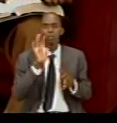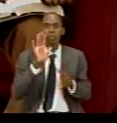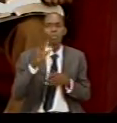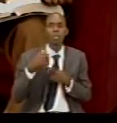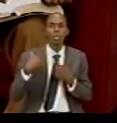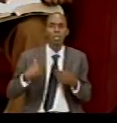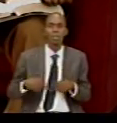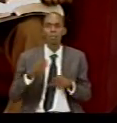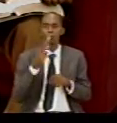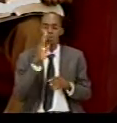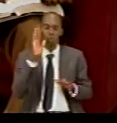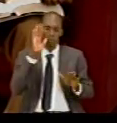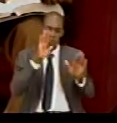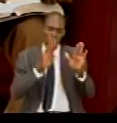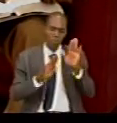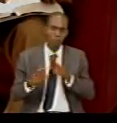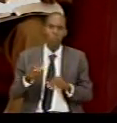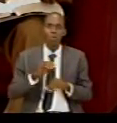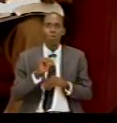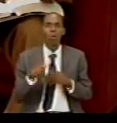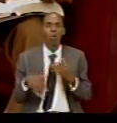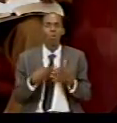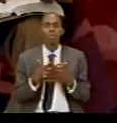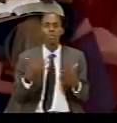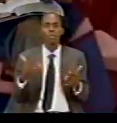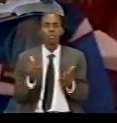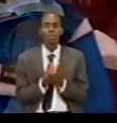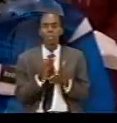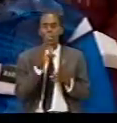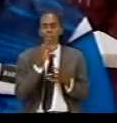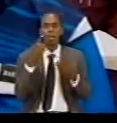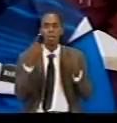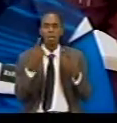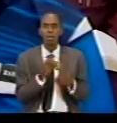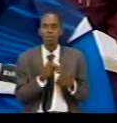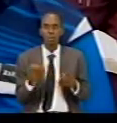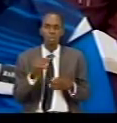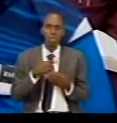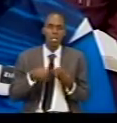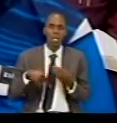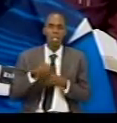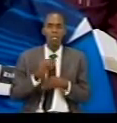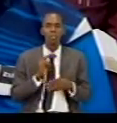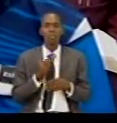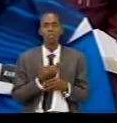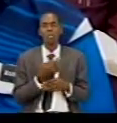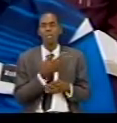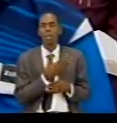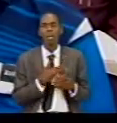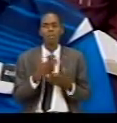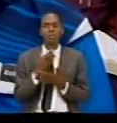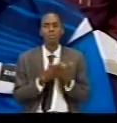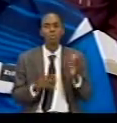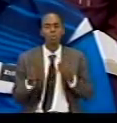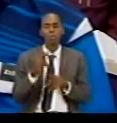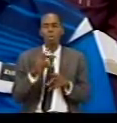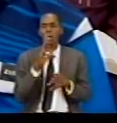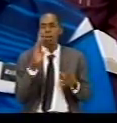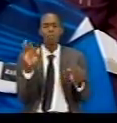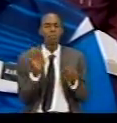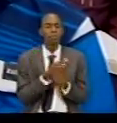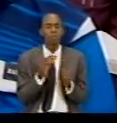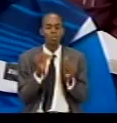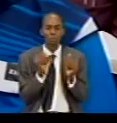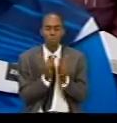be troubled. All the things that are happening around us, and then some people are so troubled, they